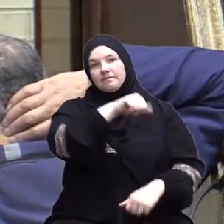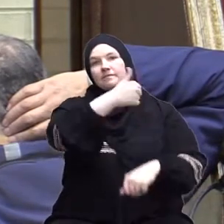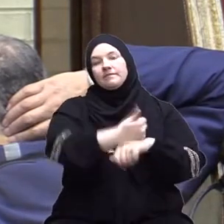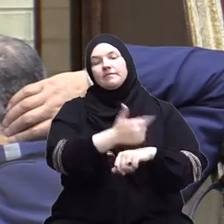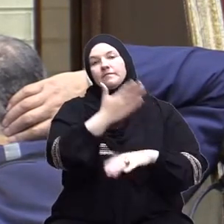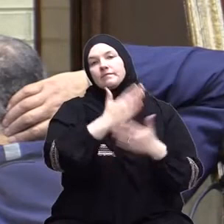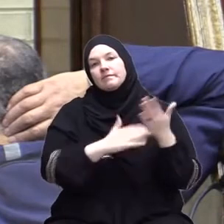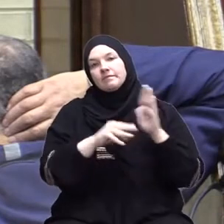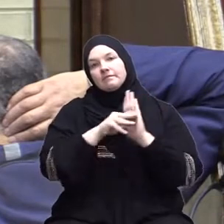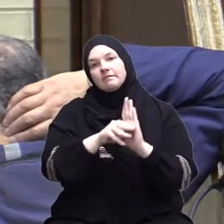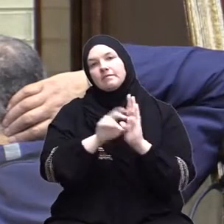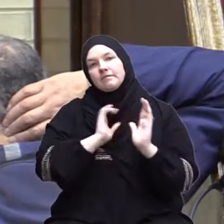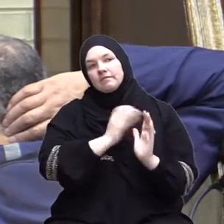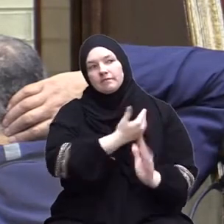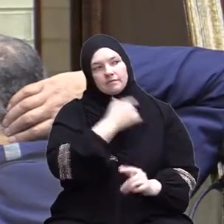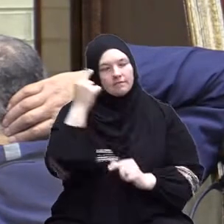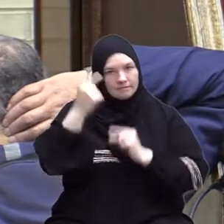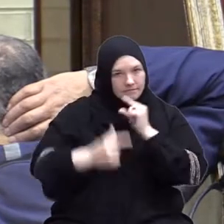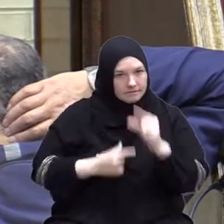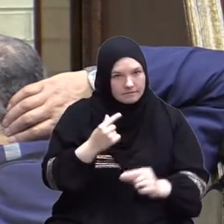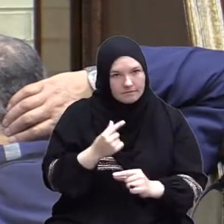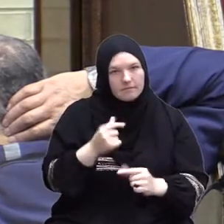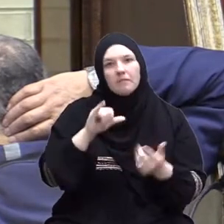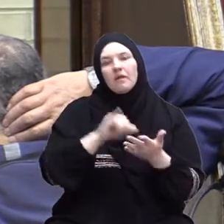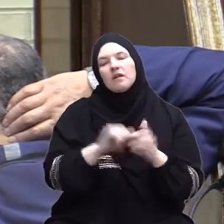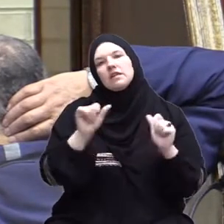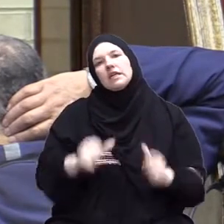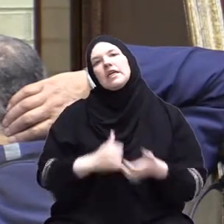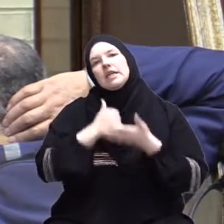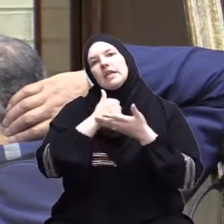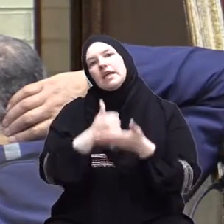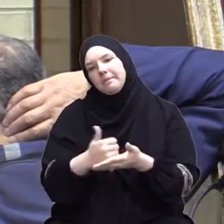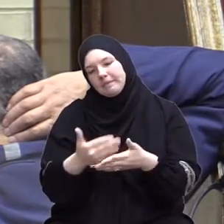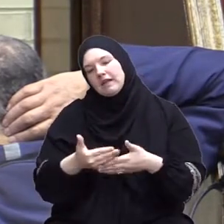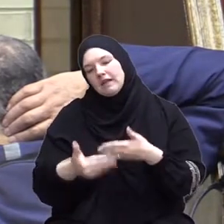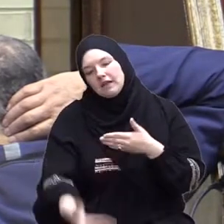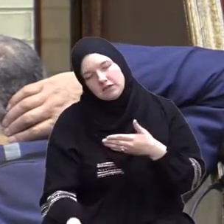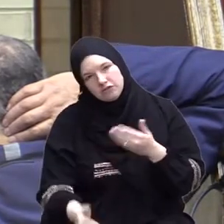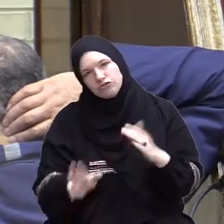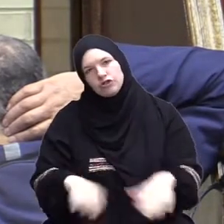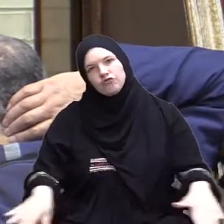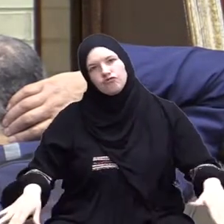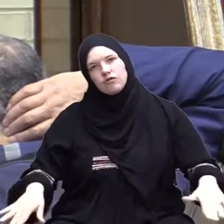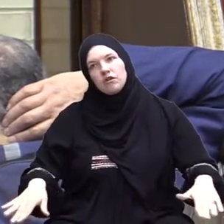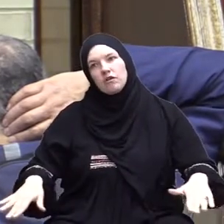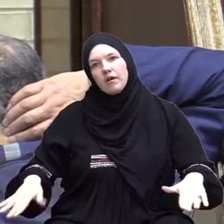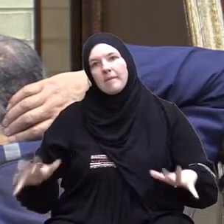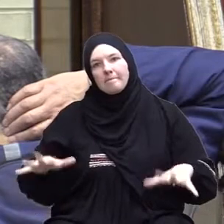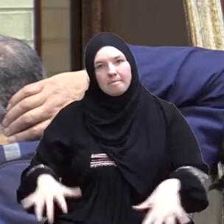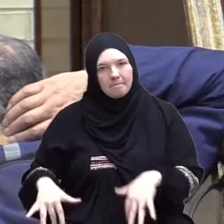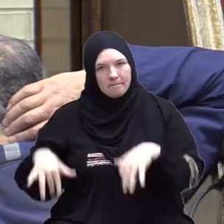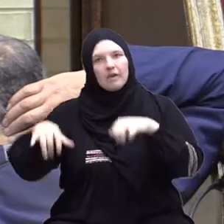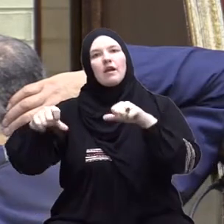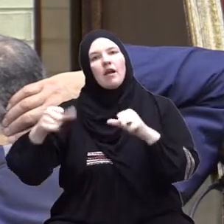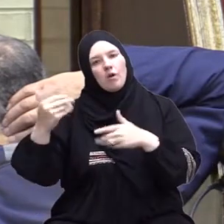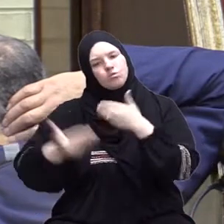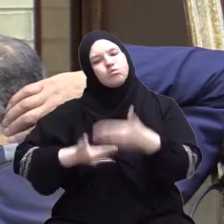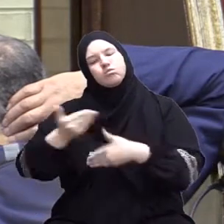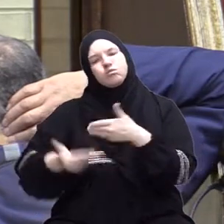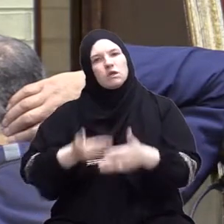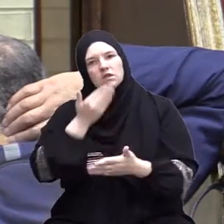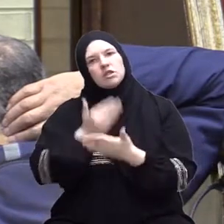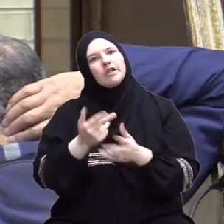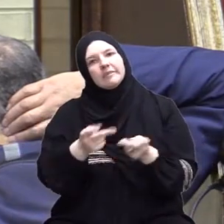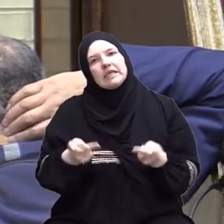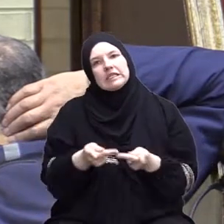set some models in our generation that can help the following generation pick up from a good